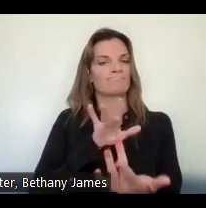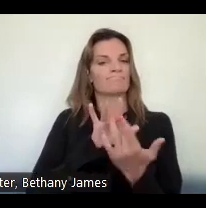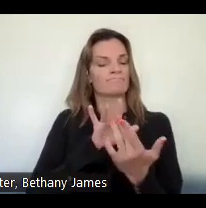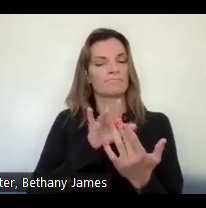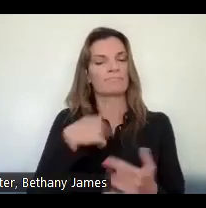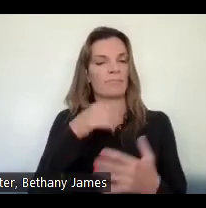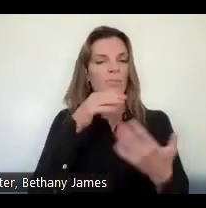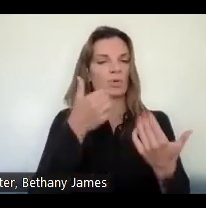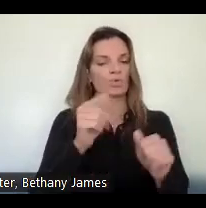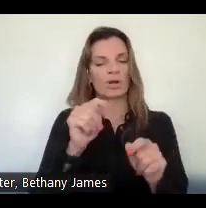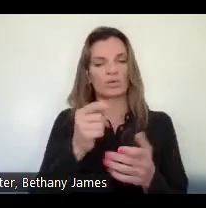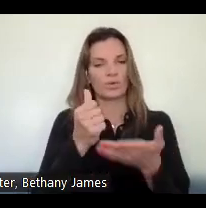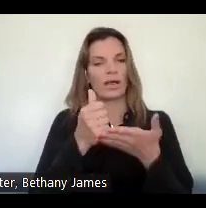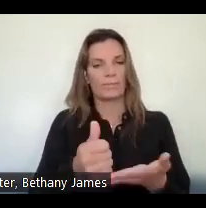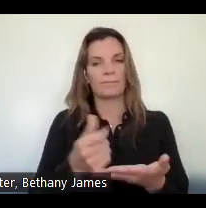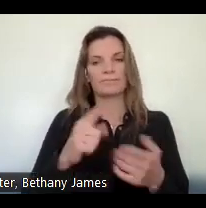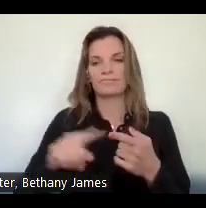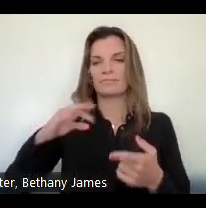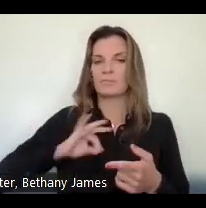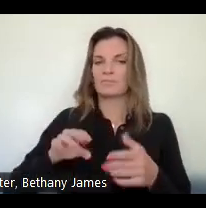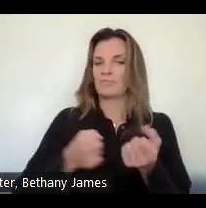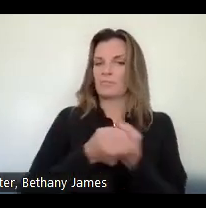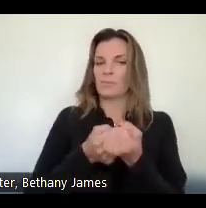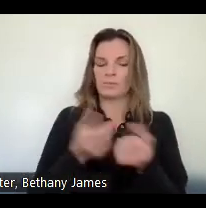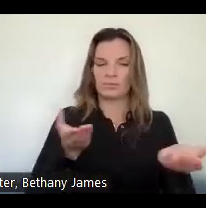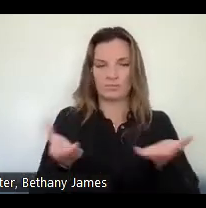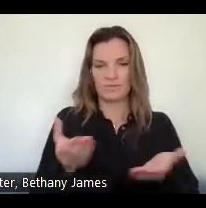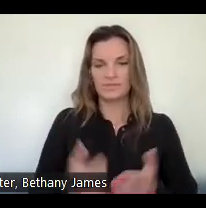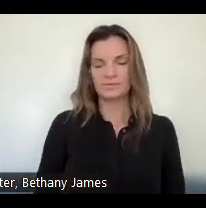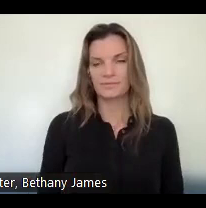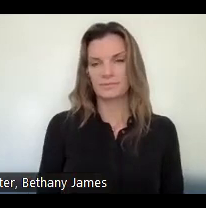to connect them with beneficial supports and services.